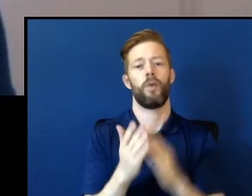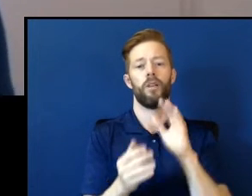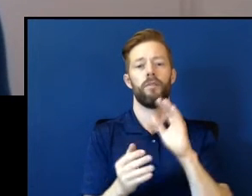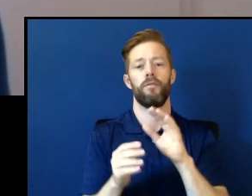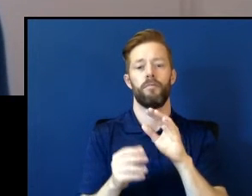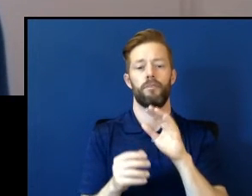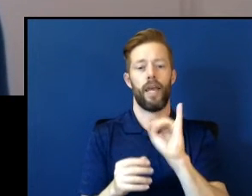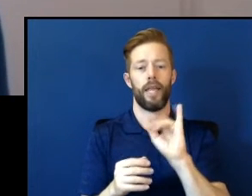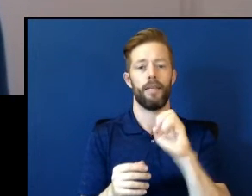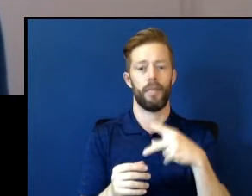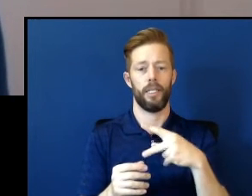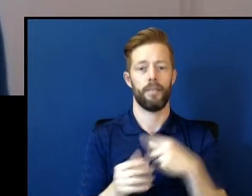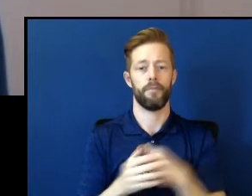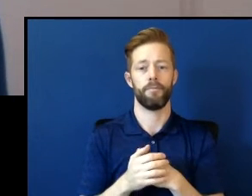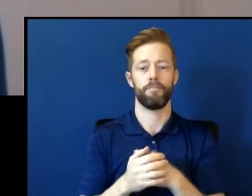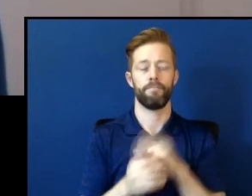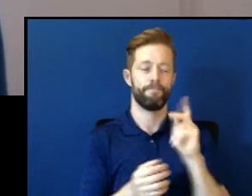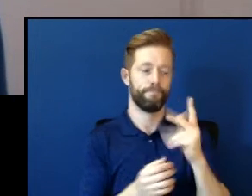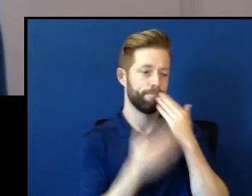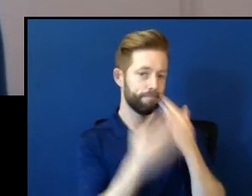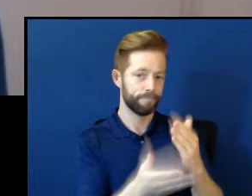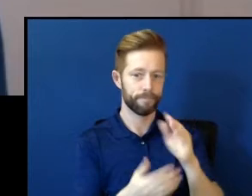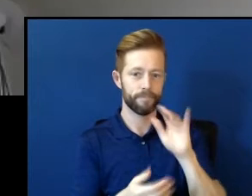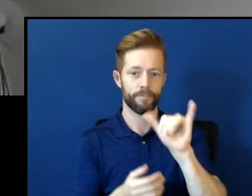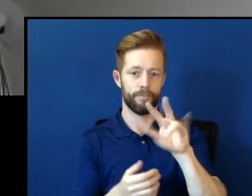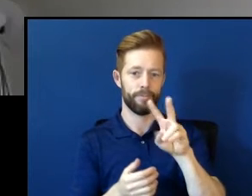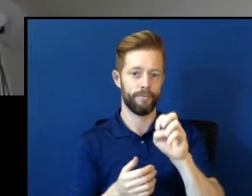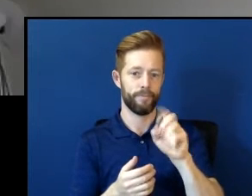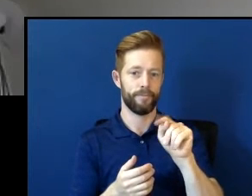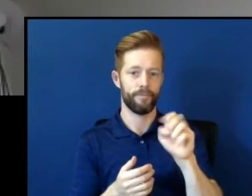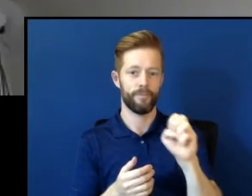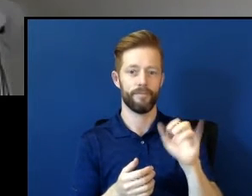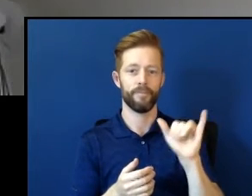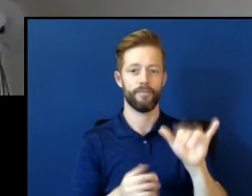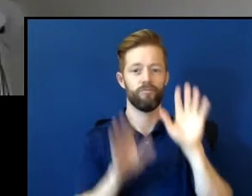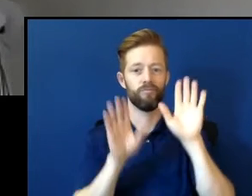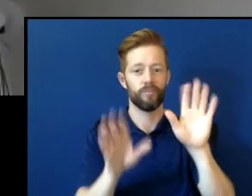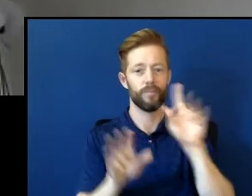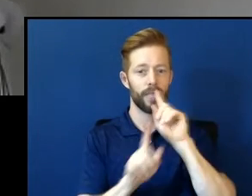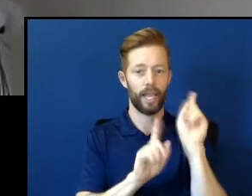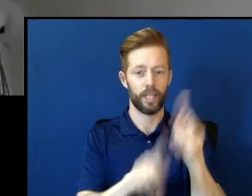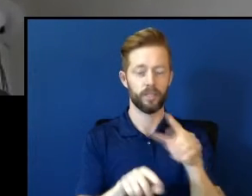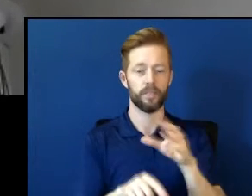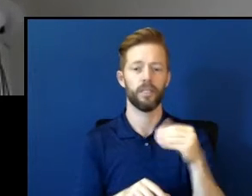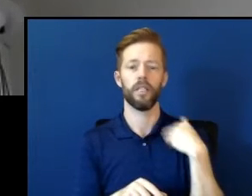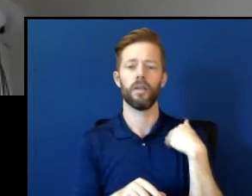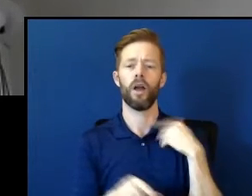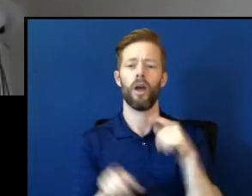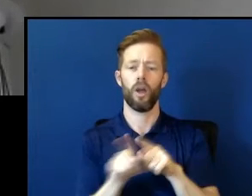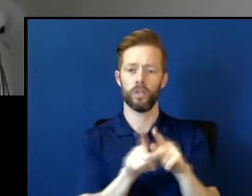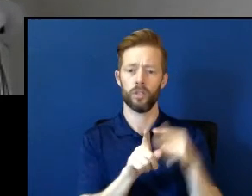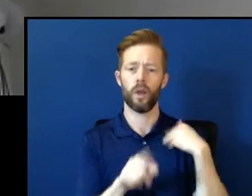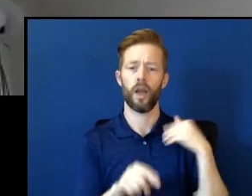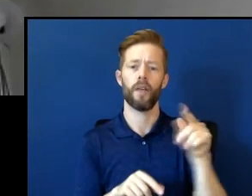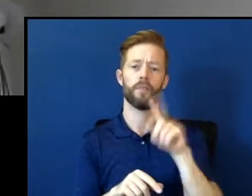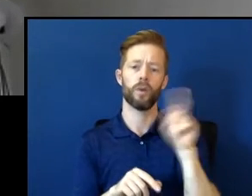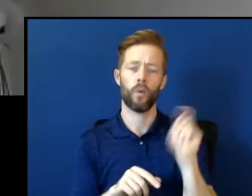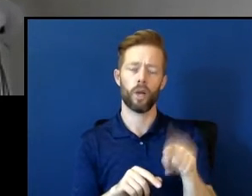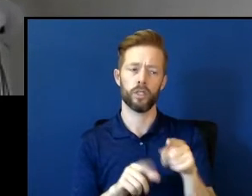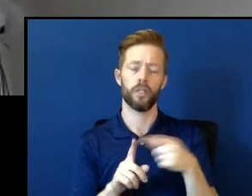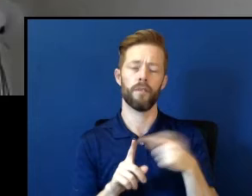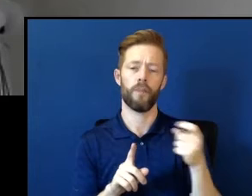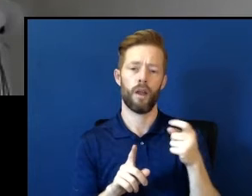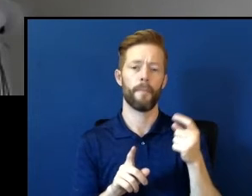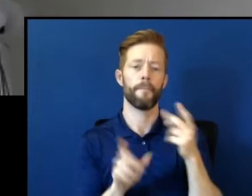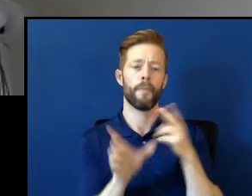part of a child's IEP. Okay, thank you, Yvette. That's a really great answer. And then we also